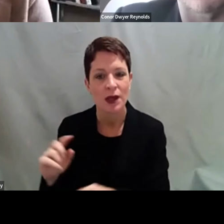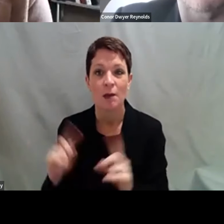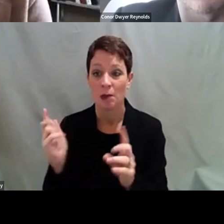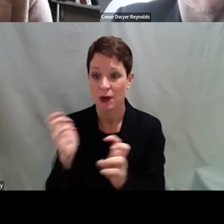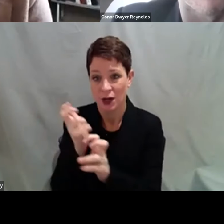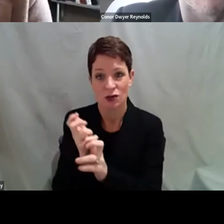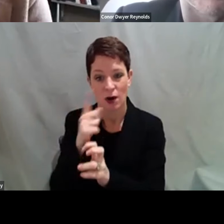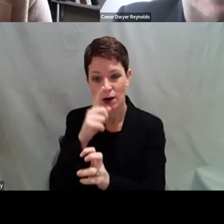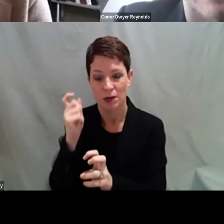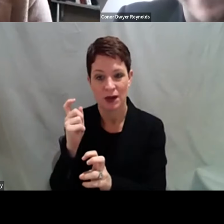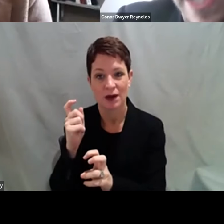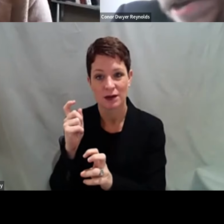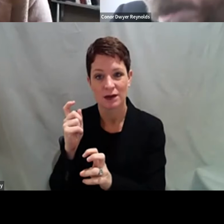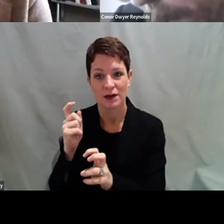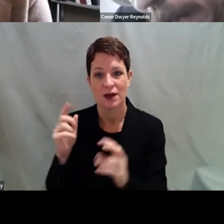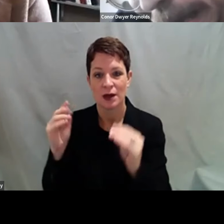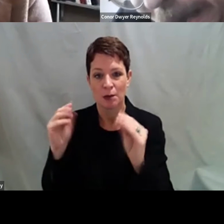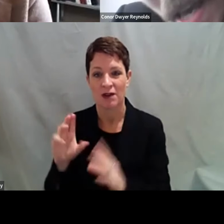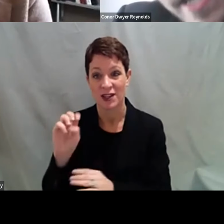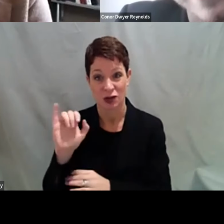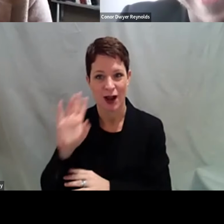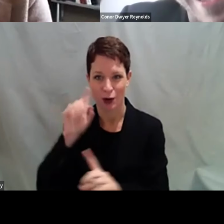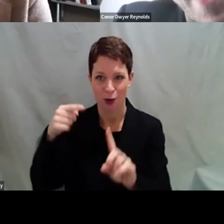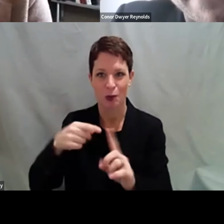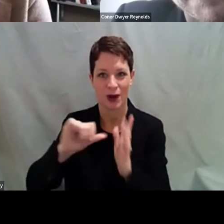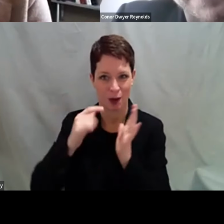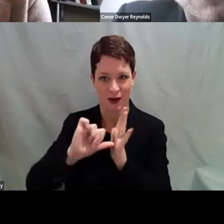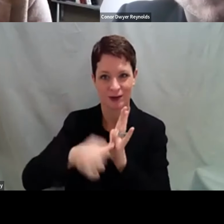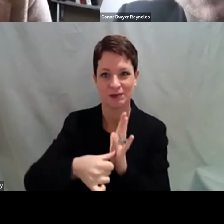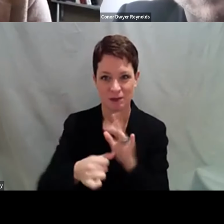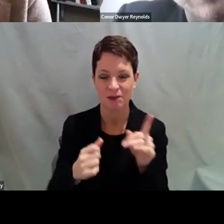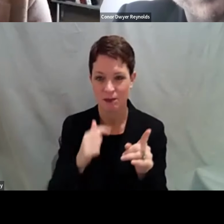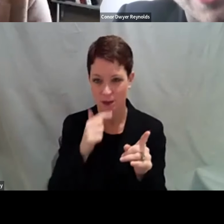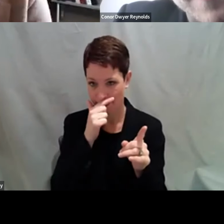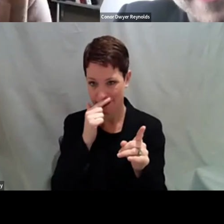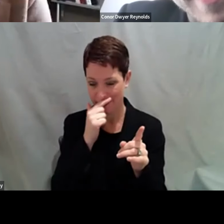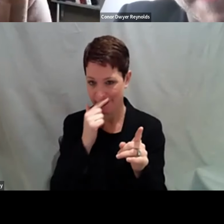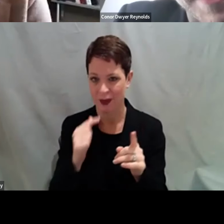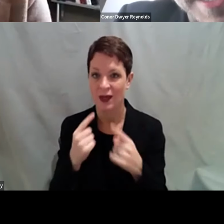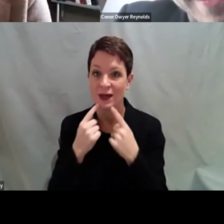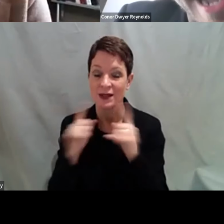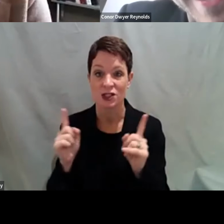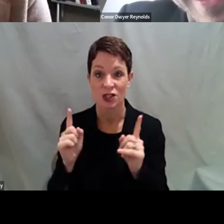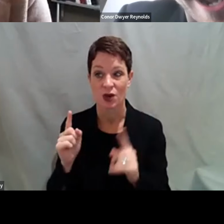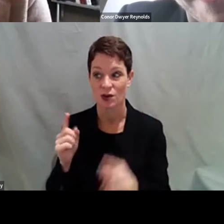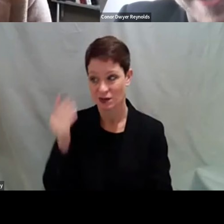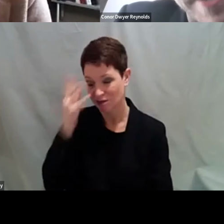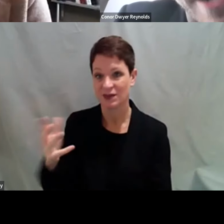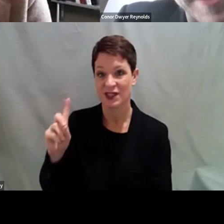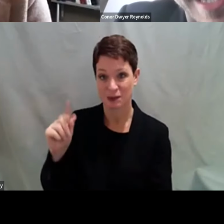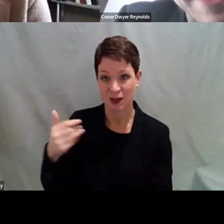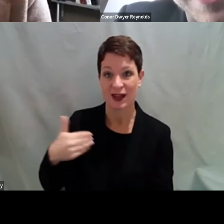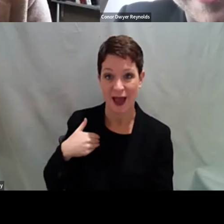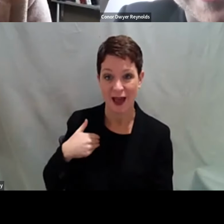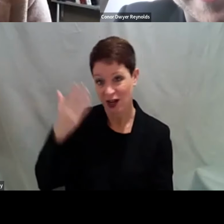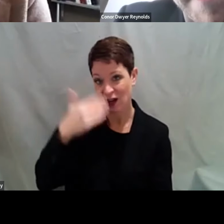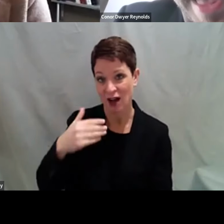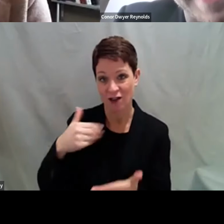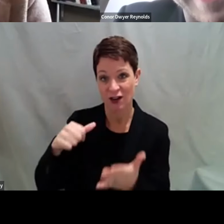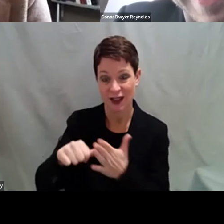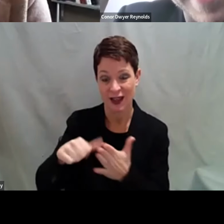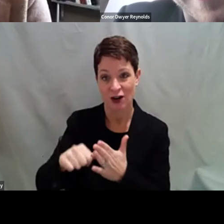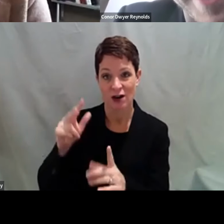is that, and this gets to Professor Eyer's point, is that disclosing disability status in a cover letter and application, you're